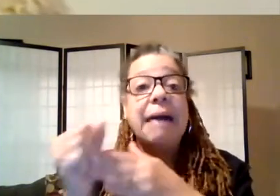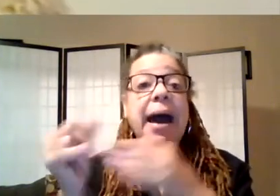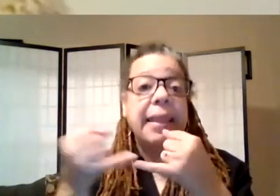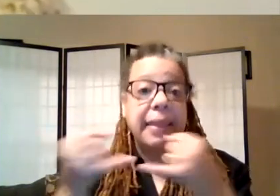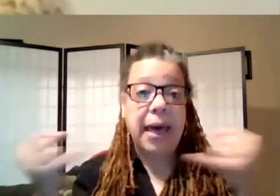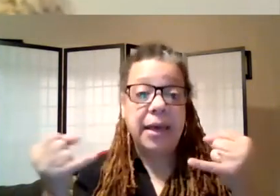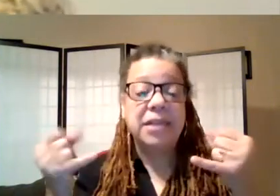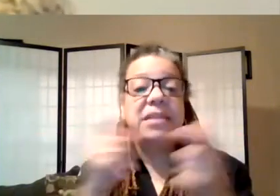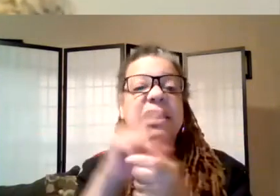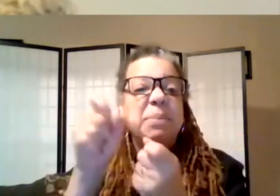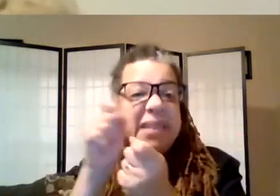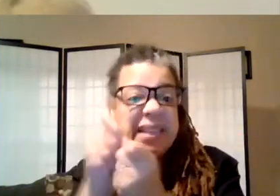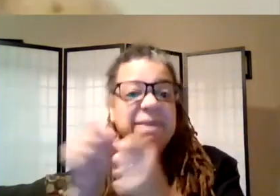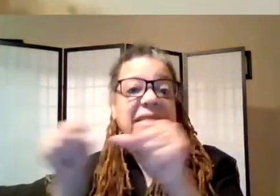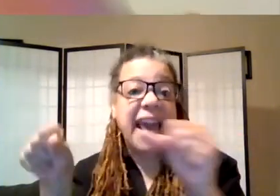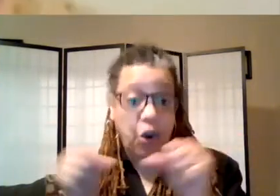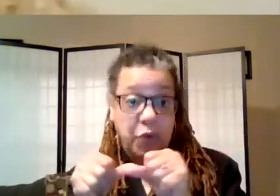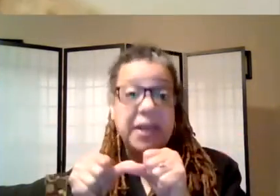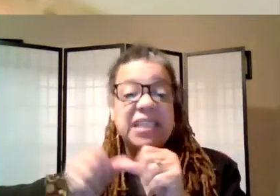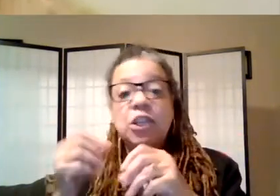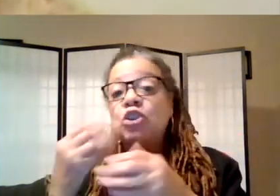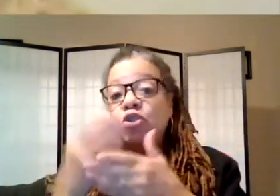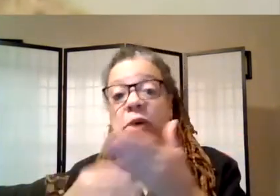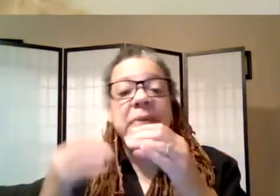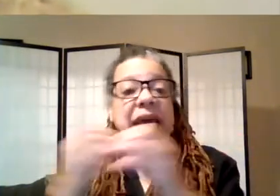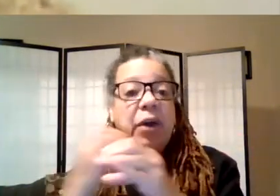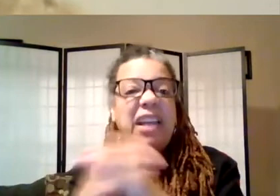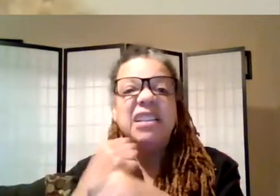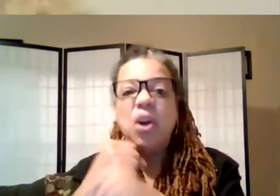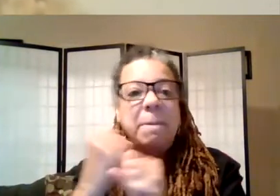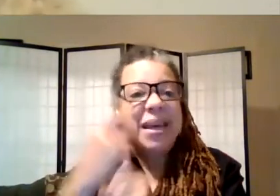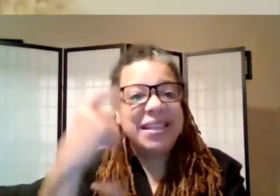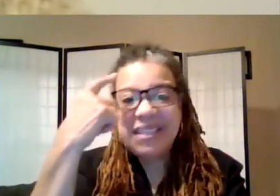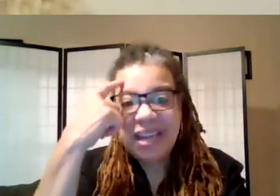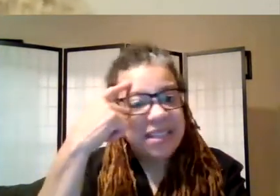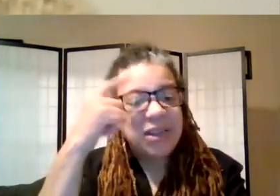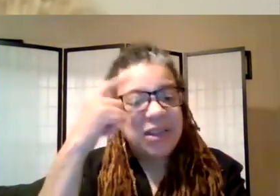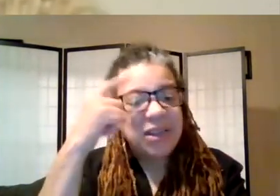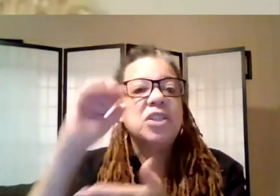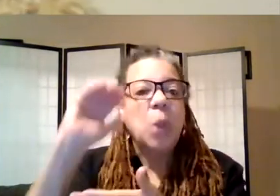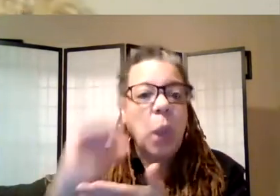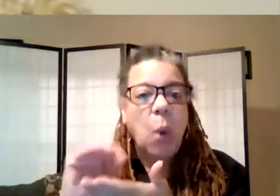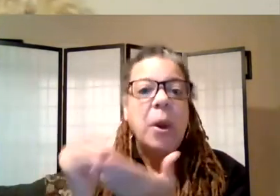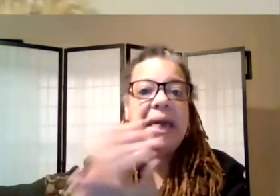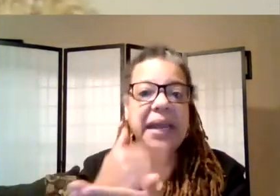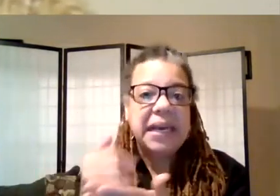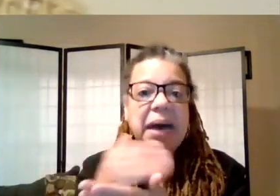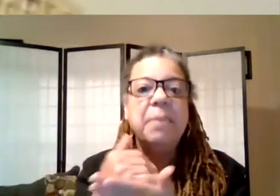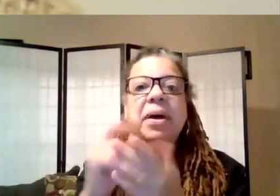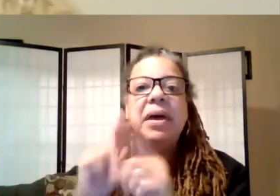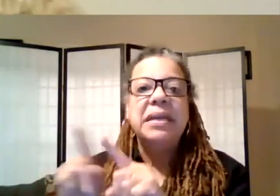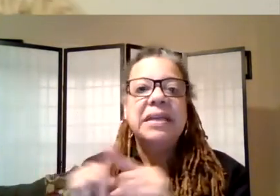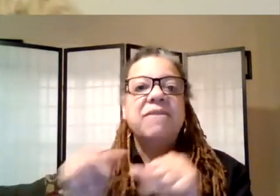areas that obviously certain calculations don't make sense when it comes down to calculating what is low income in certain geographic areas across the